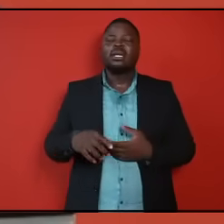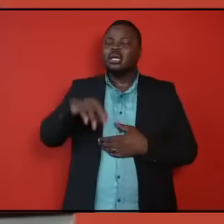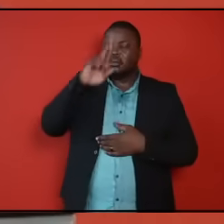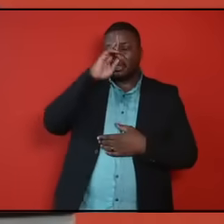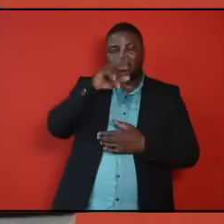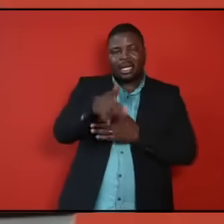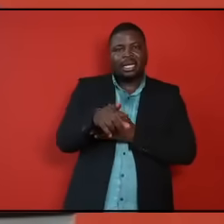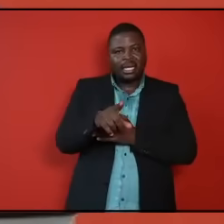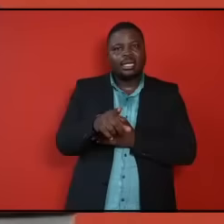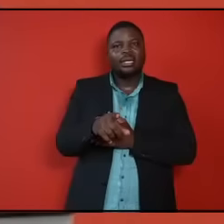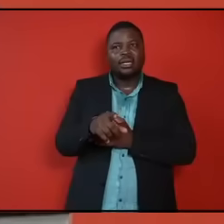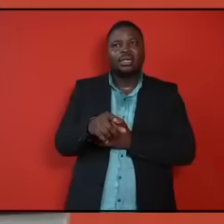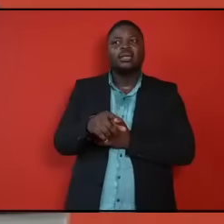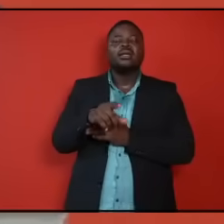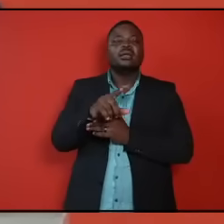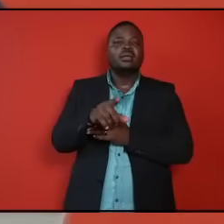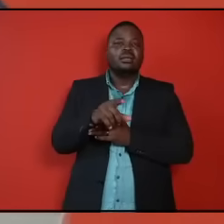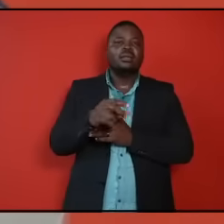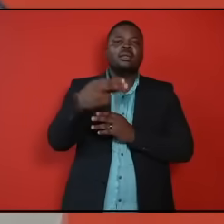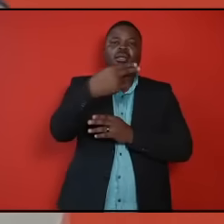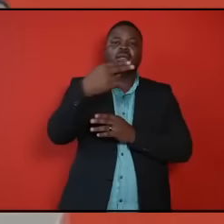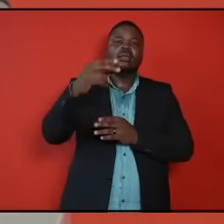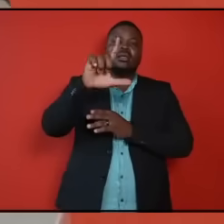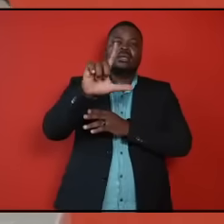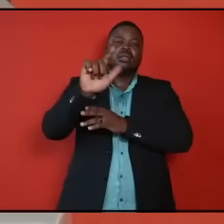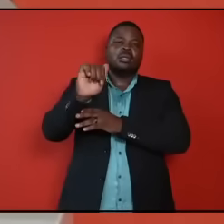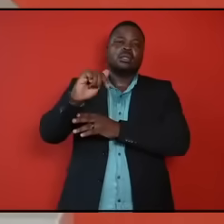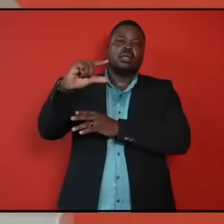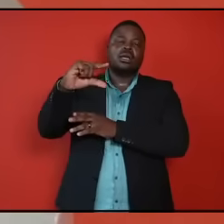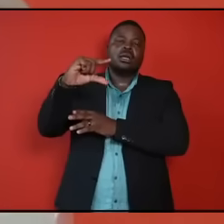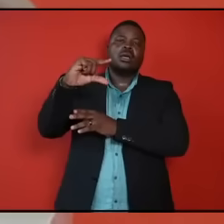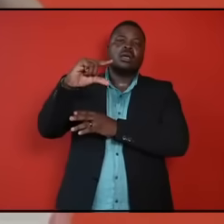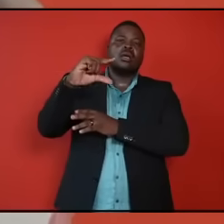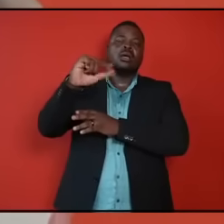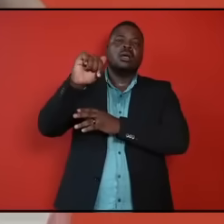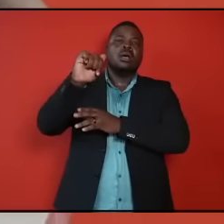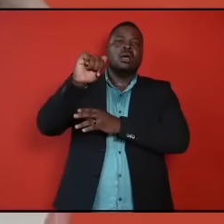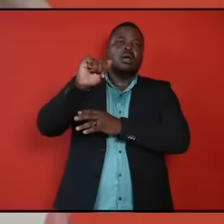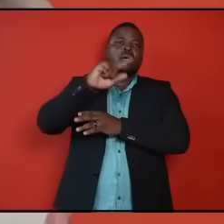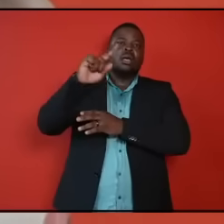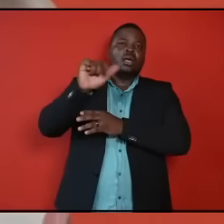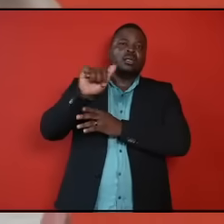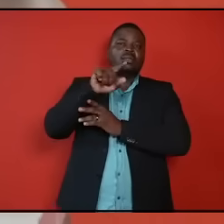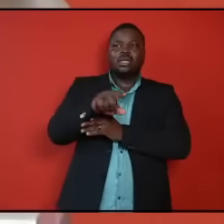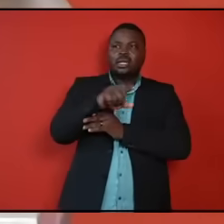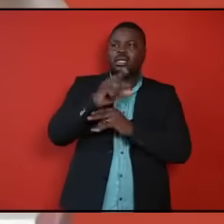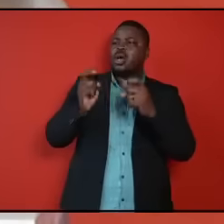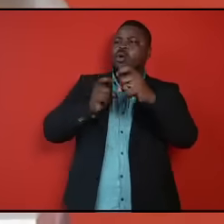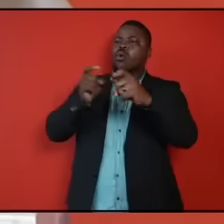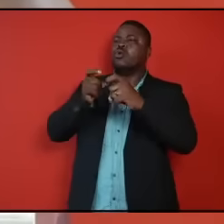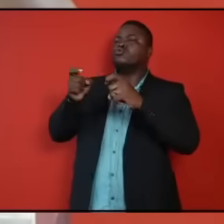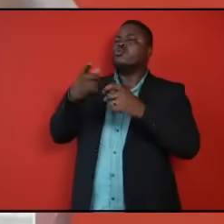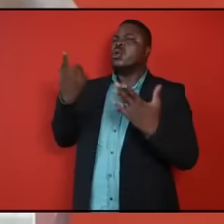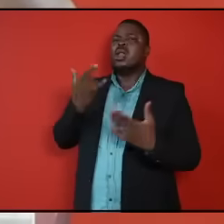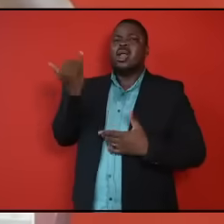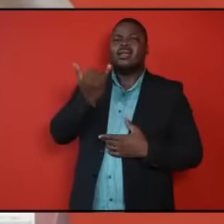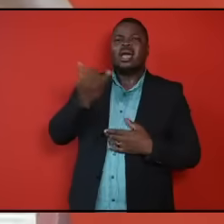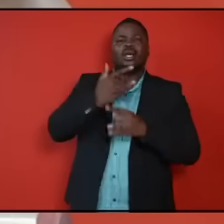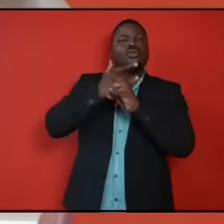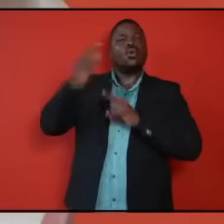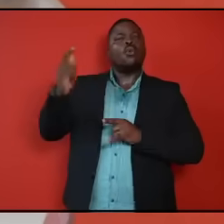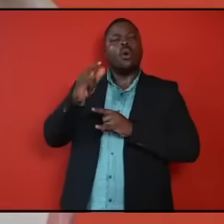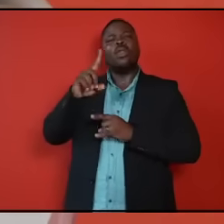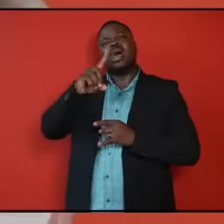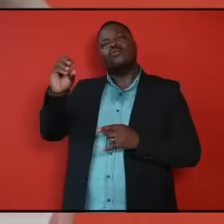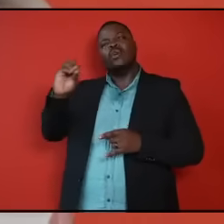to work with them as if he's the winner. He's the one who won the municipality. He has not won anything.